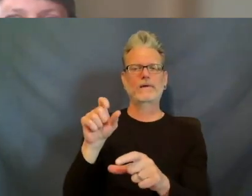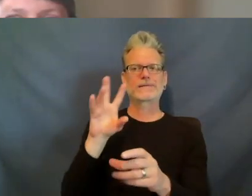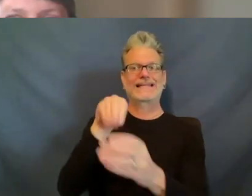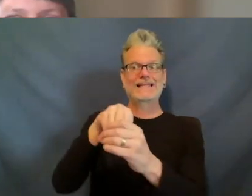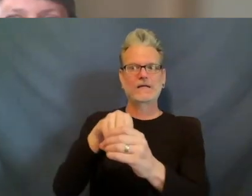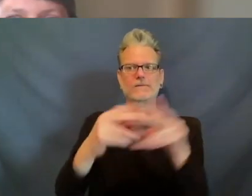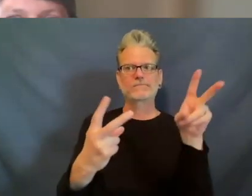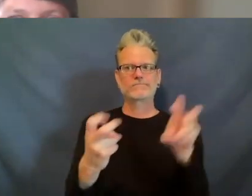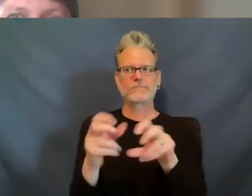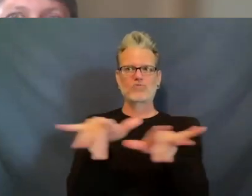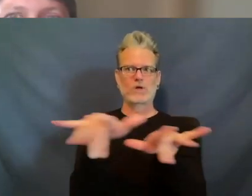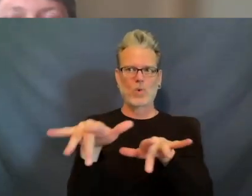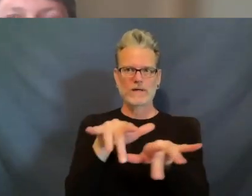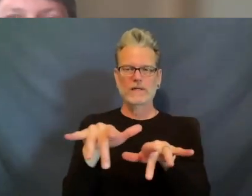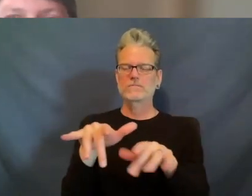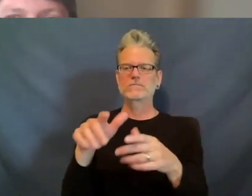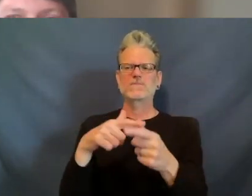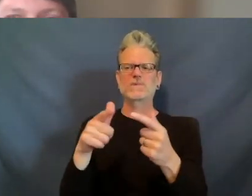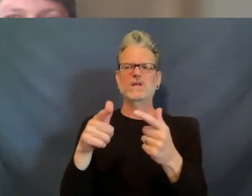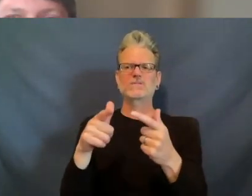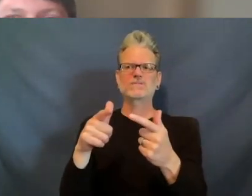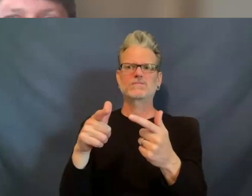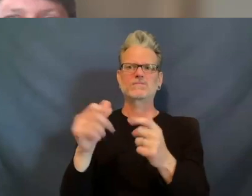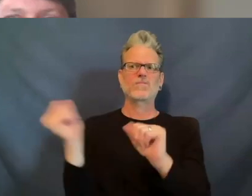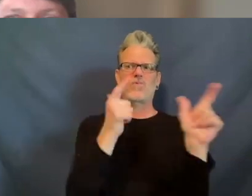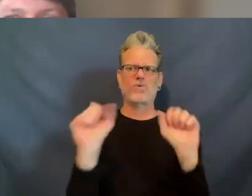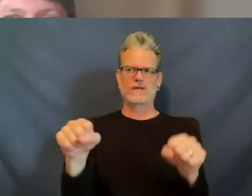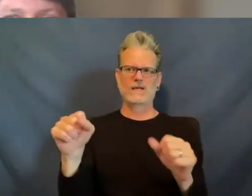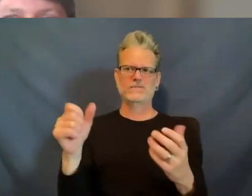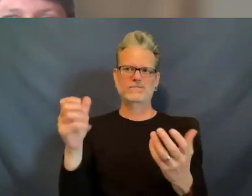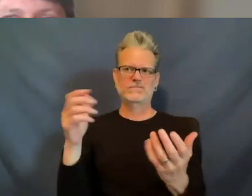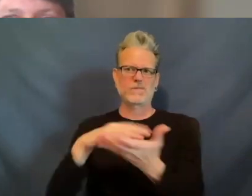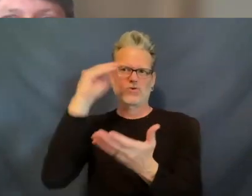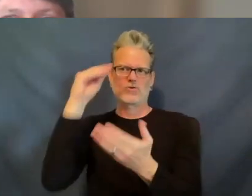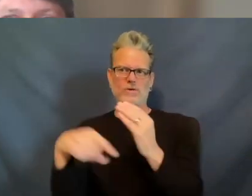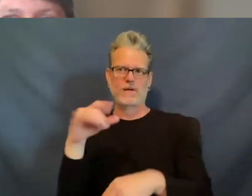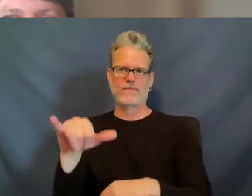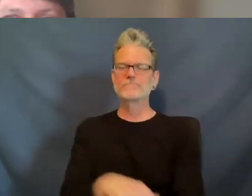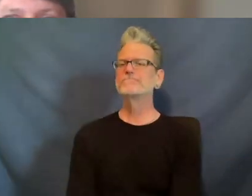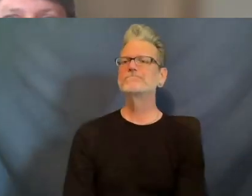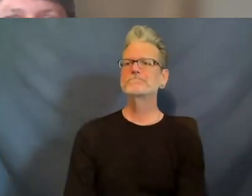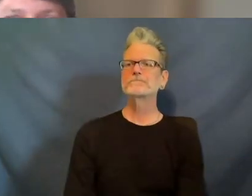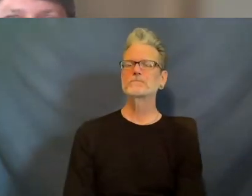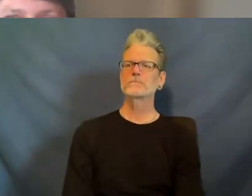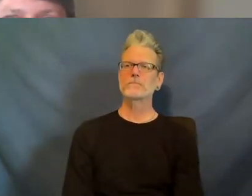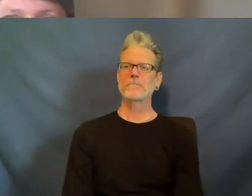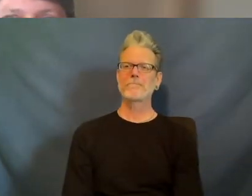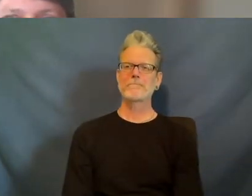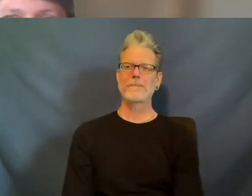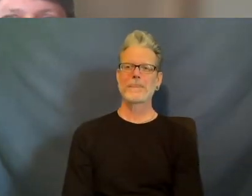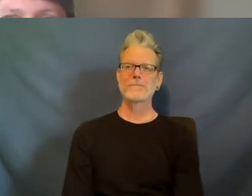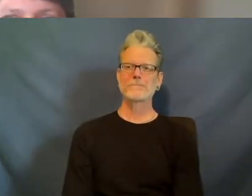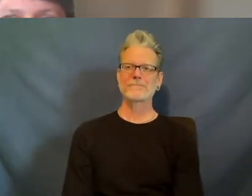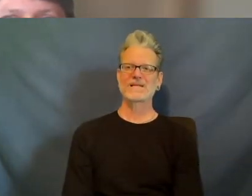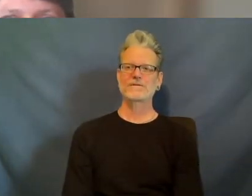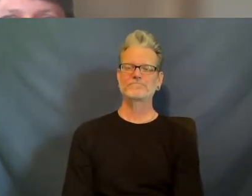chance to hear about them. But for a little bit more detail, take a look at that webinar box or the Q&A box.